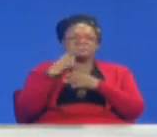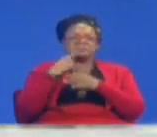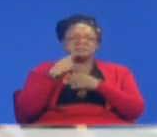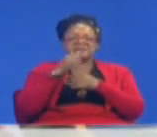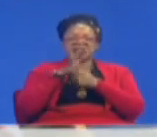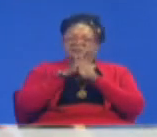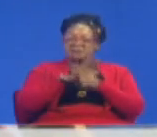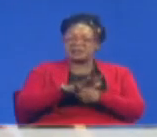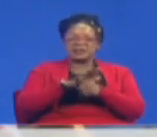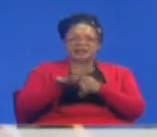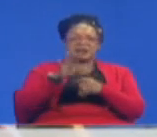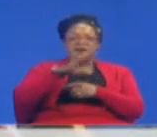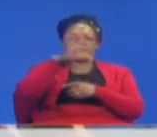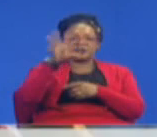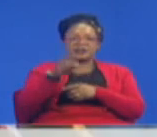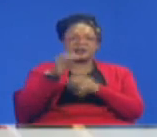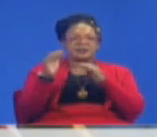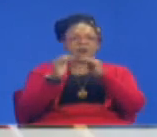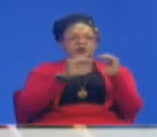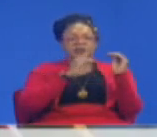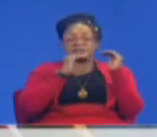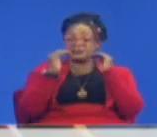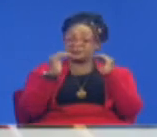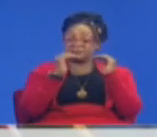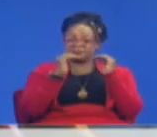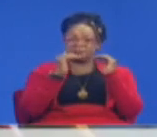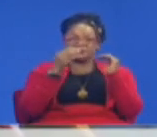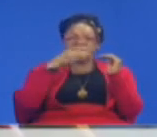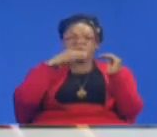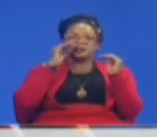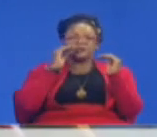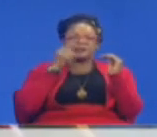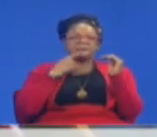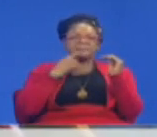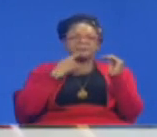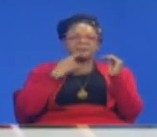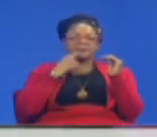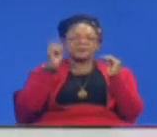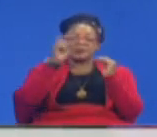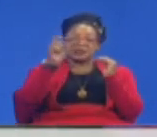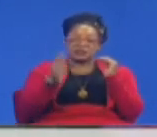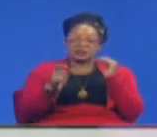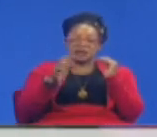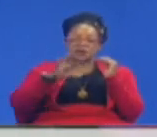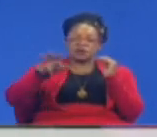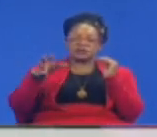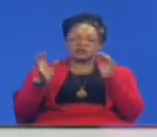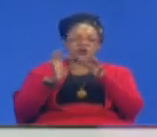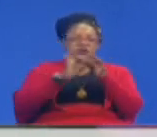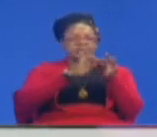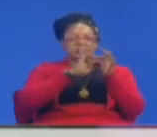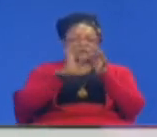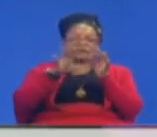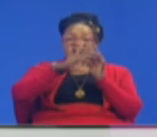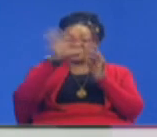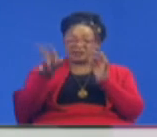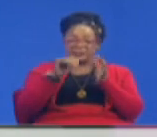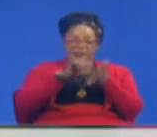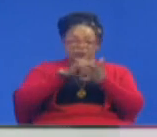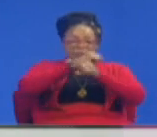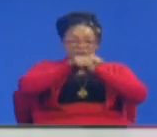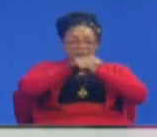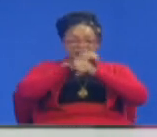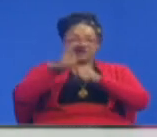democracy. For Museveni, it is the regional and continental unity of Africa that will safeguard Africa from